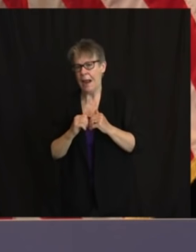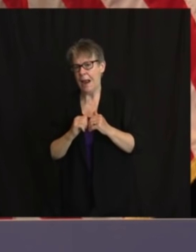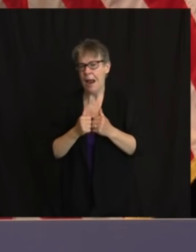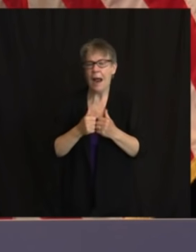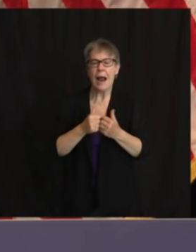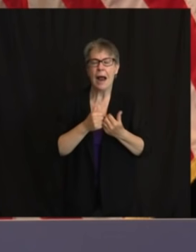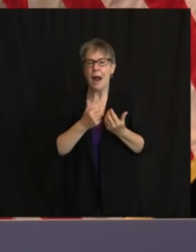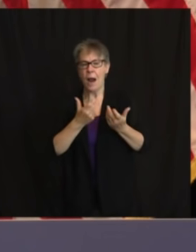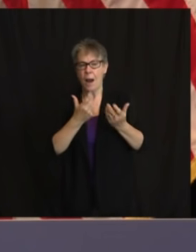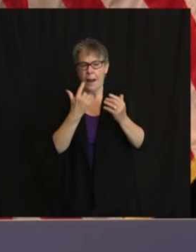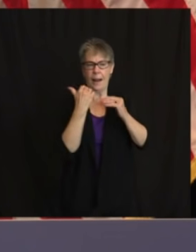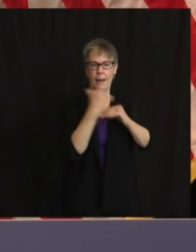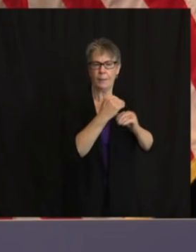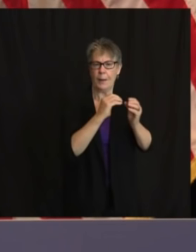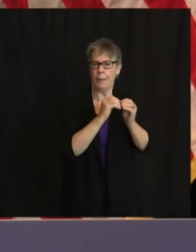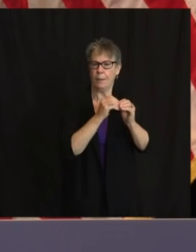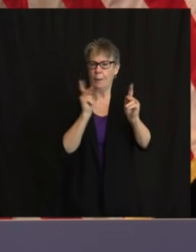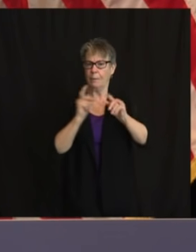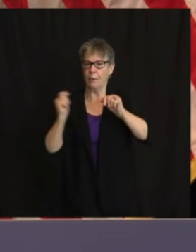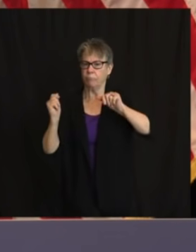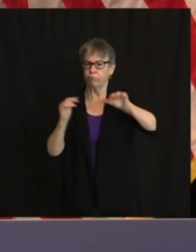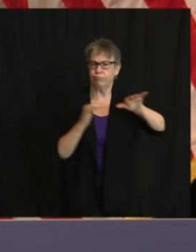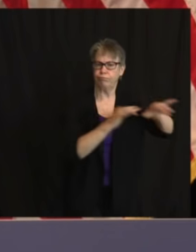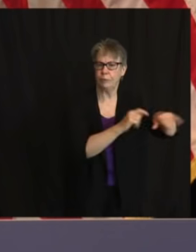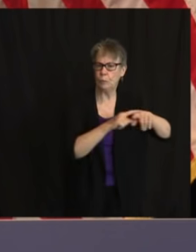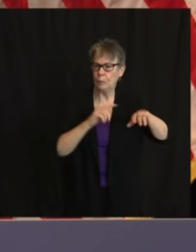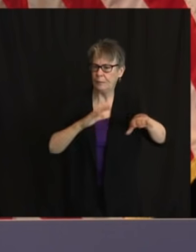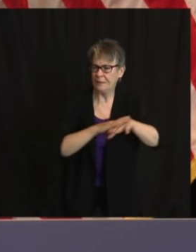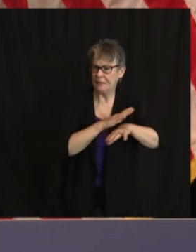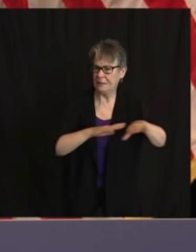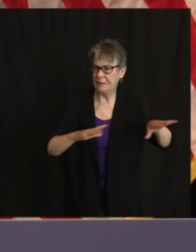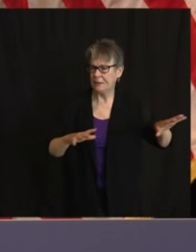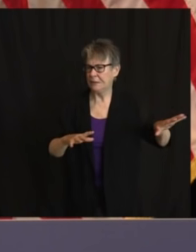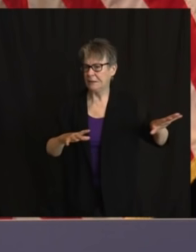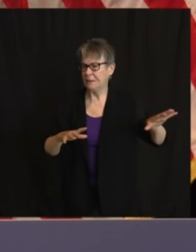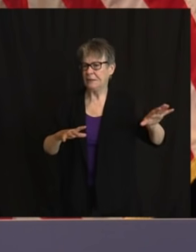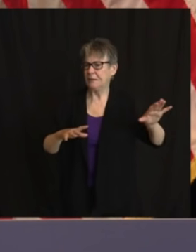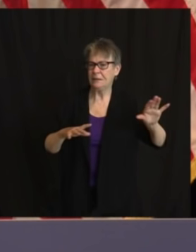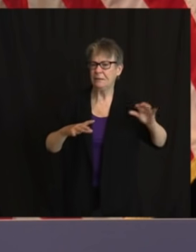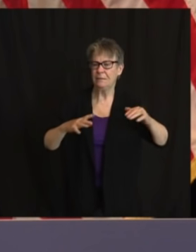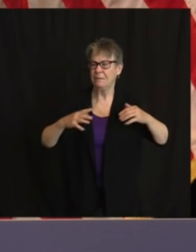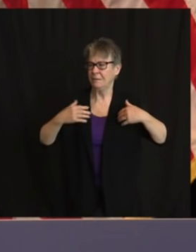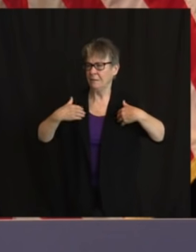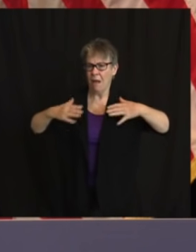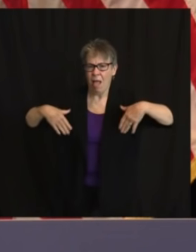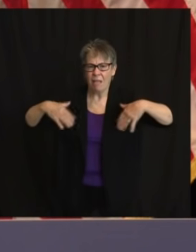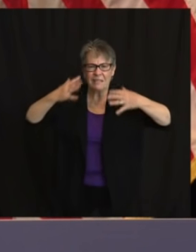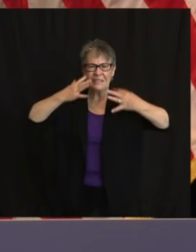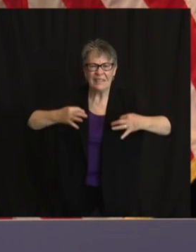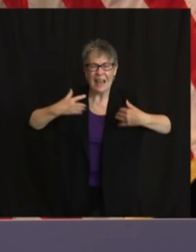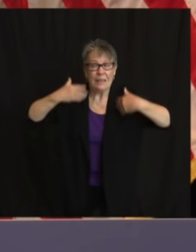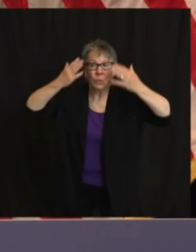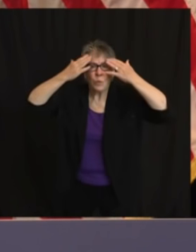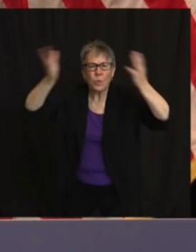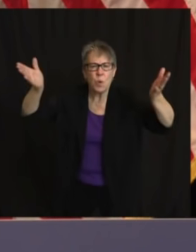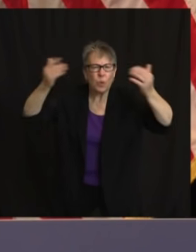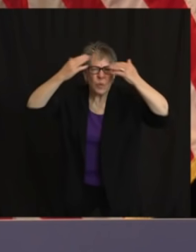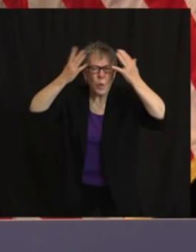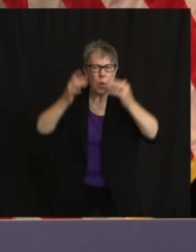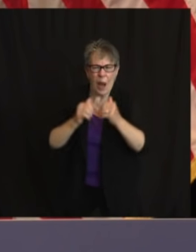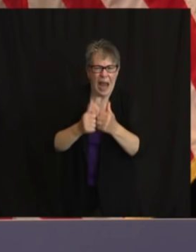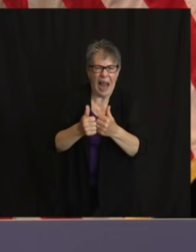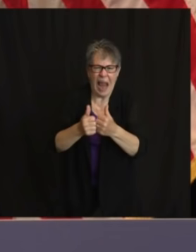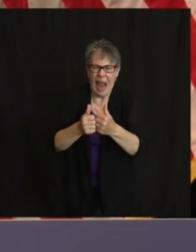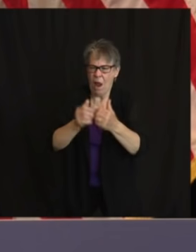us on that. We're not making any news today on beaches yet, but we do think some general guidance, even though the decision may be local,